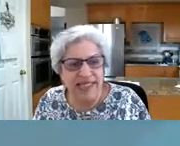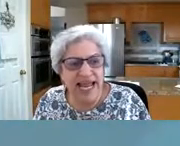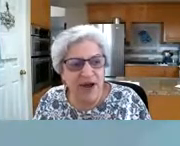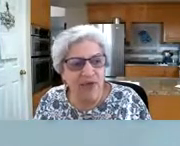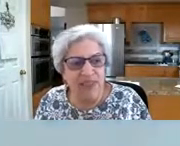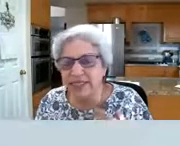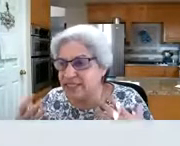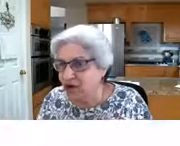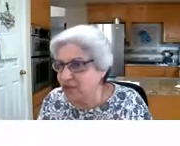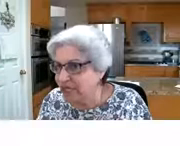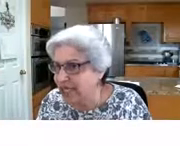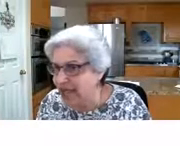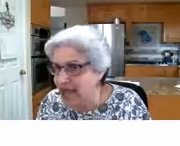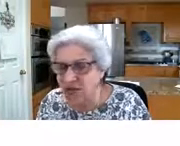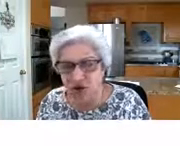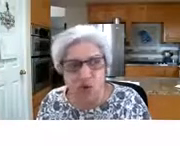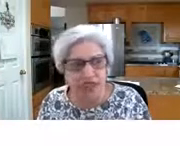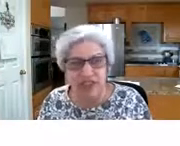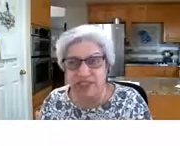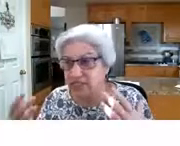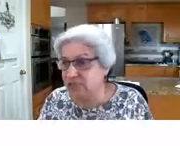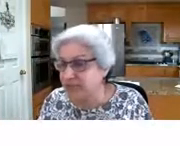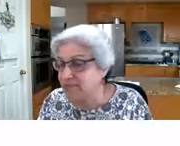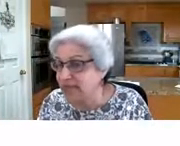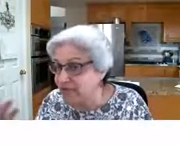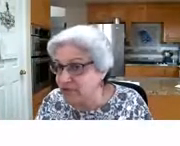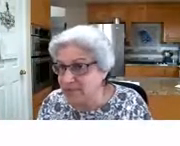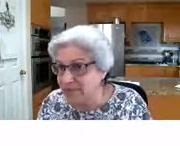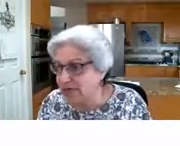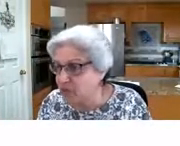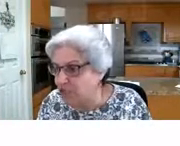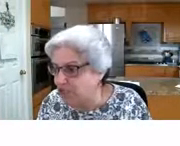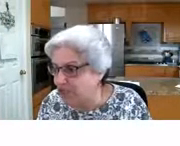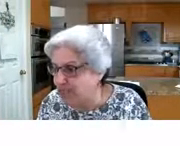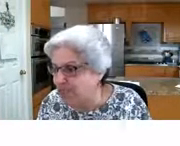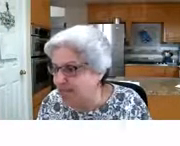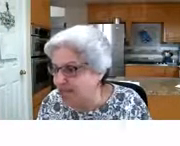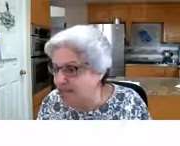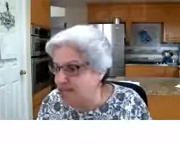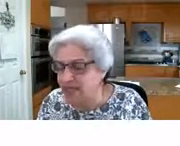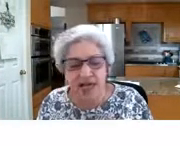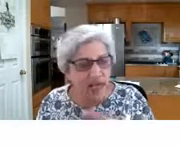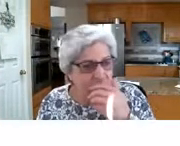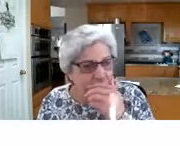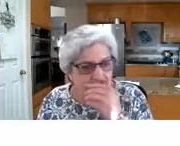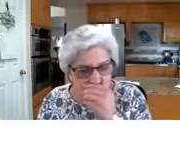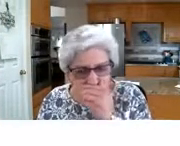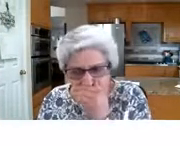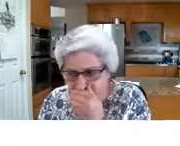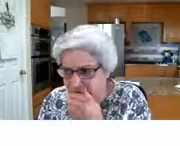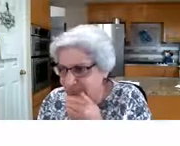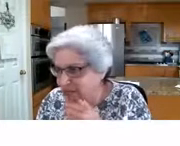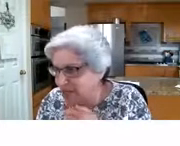I want to now really start hitting on your questions. So many of you submitted questions in advance.